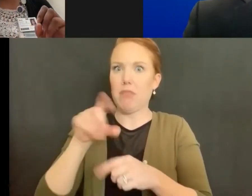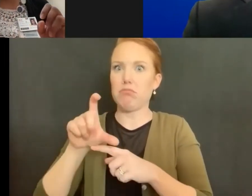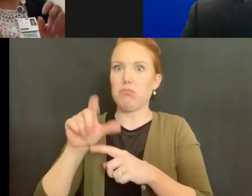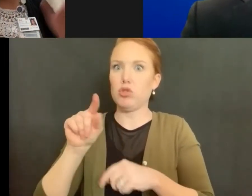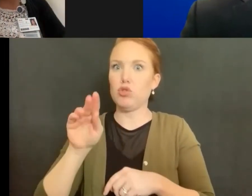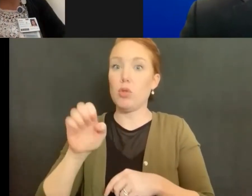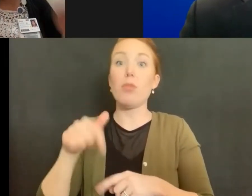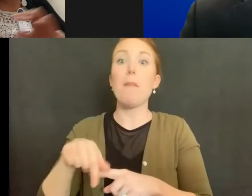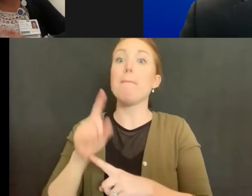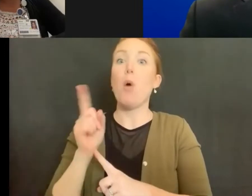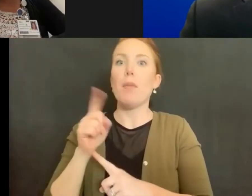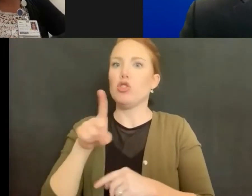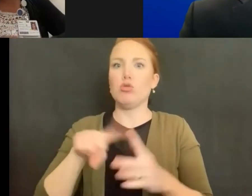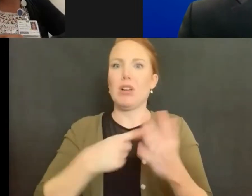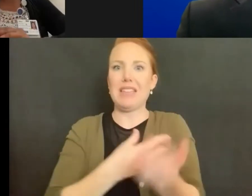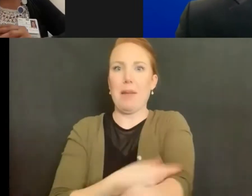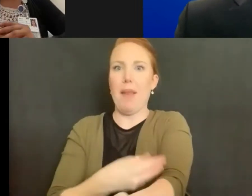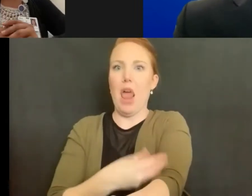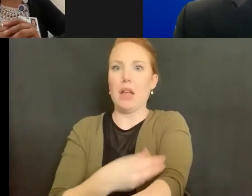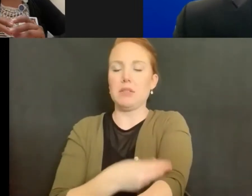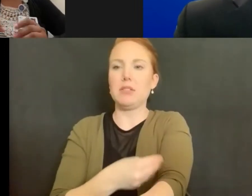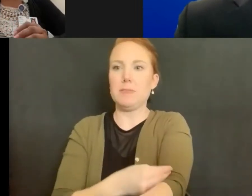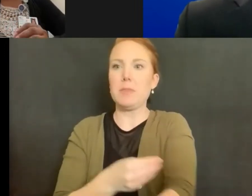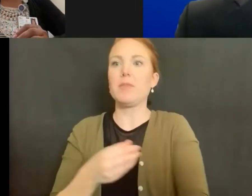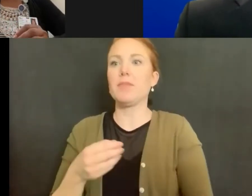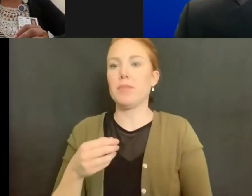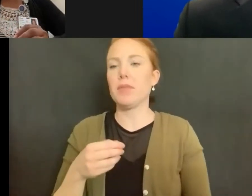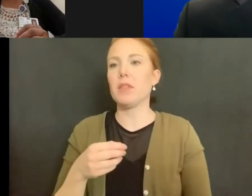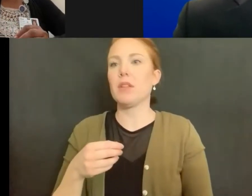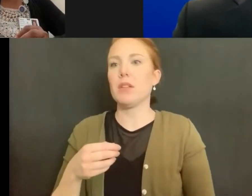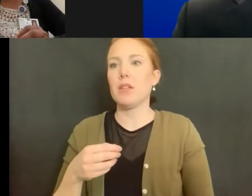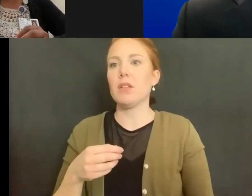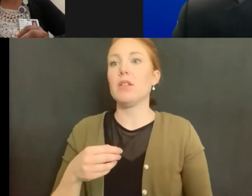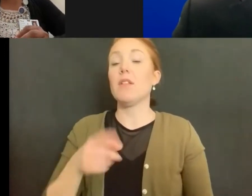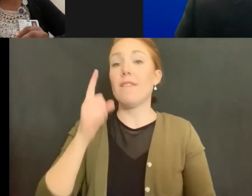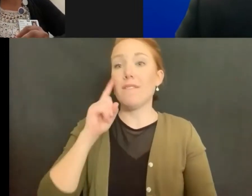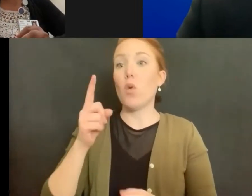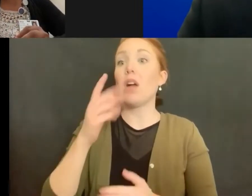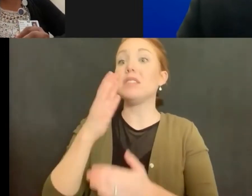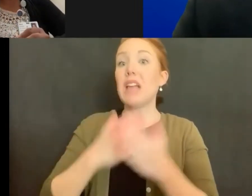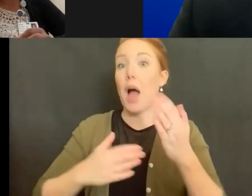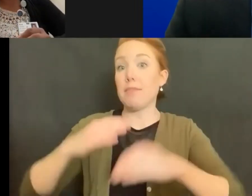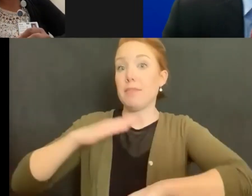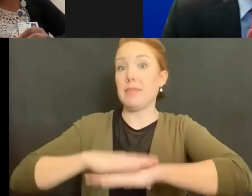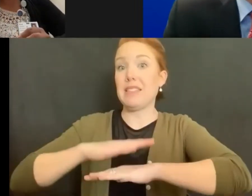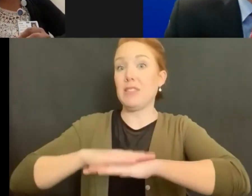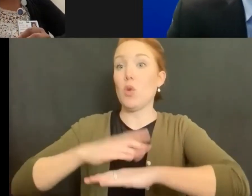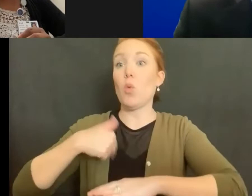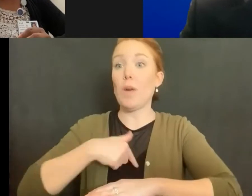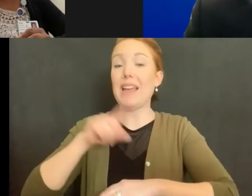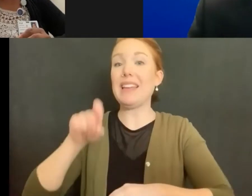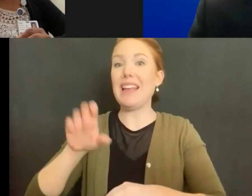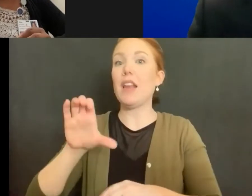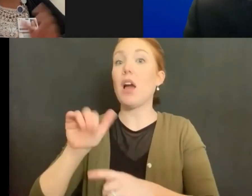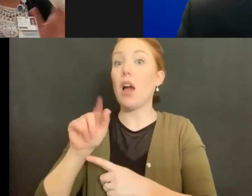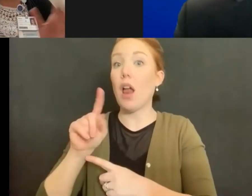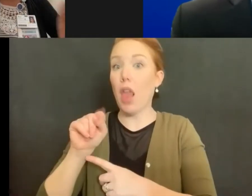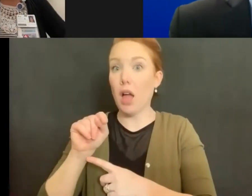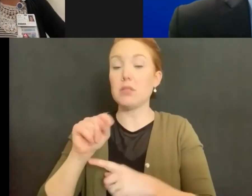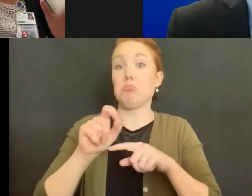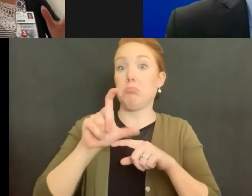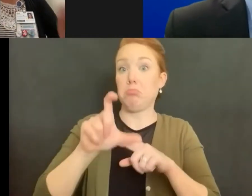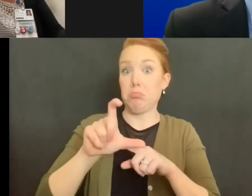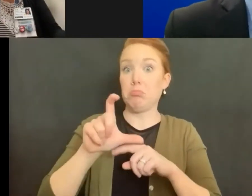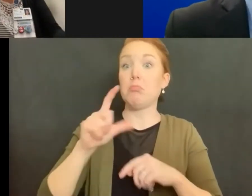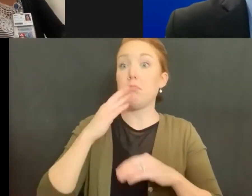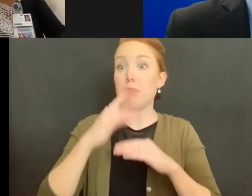your veins, so for some tests we need clotted blood, because